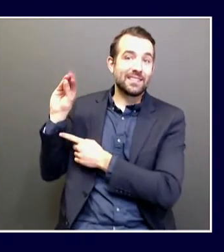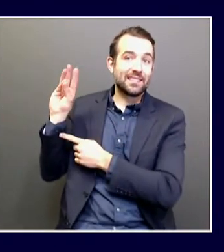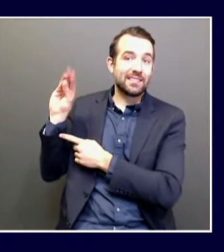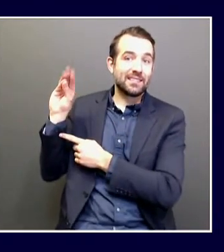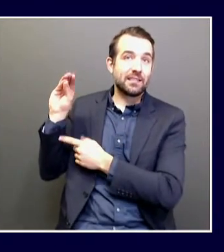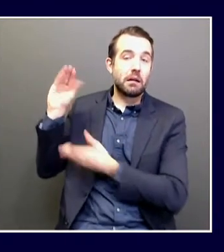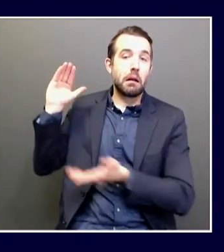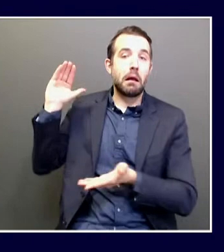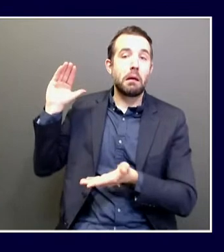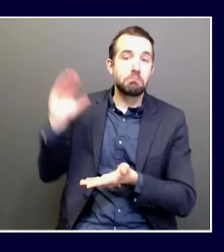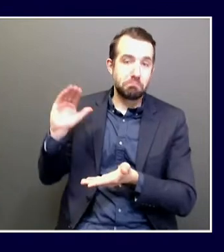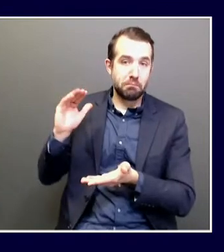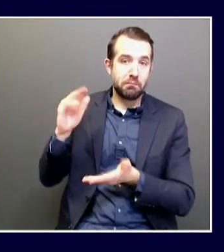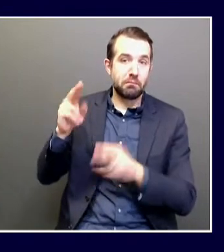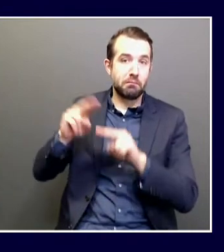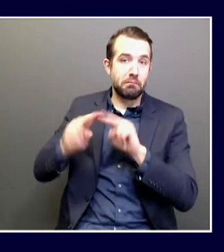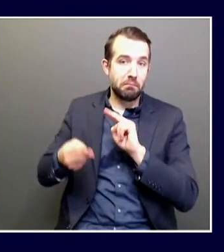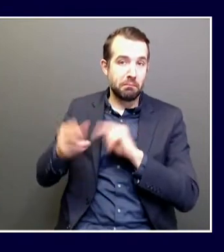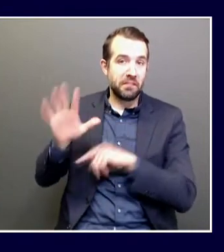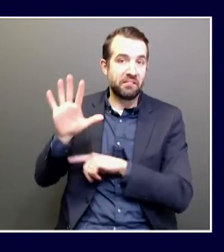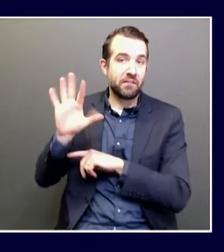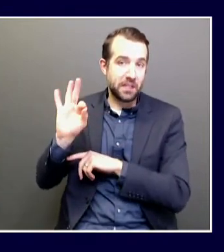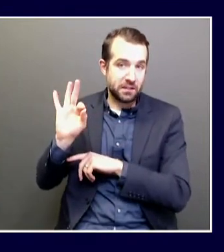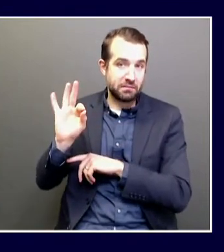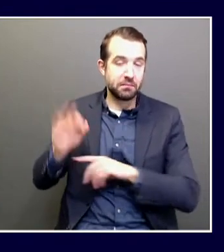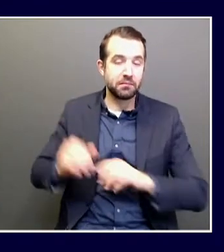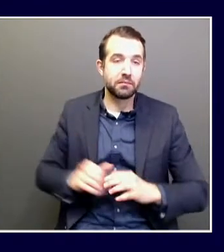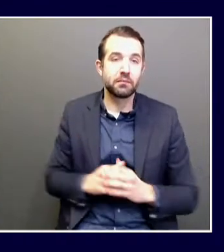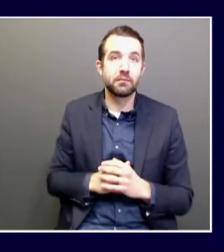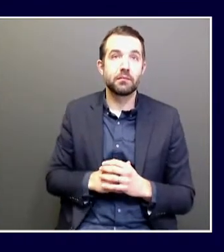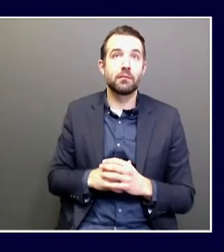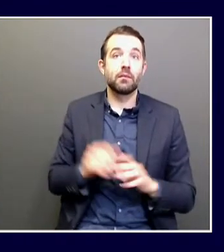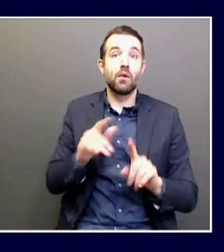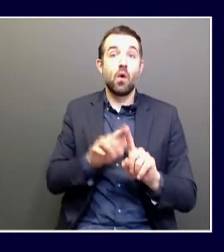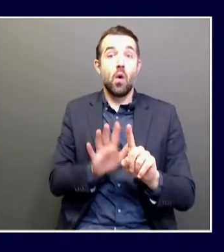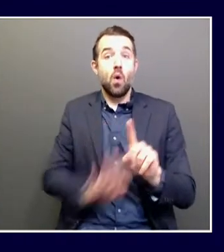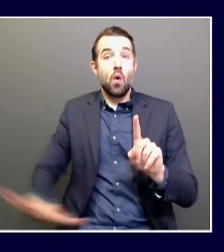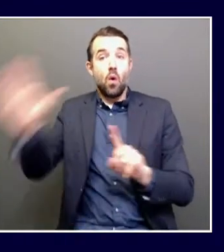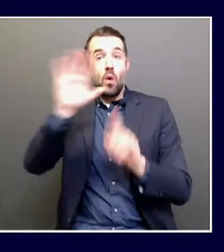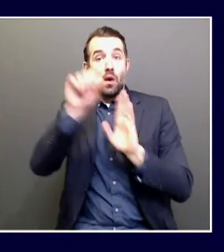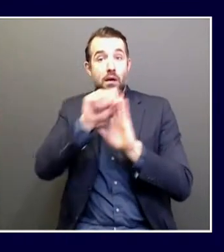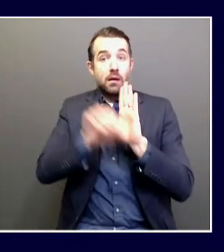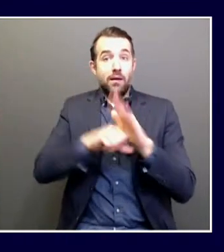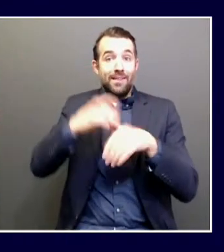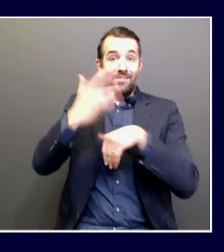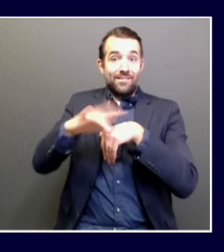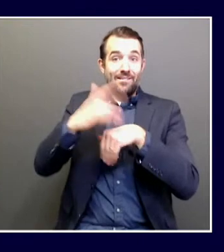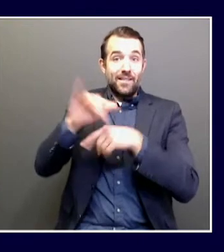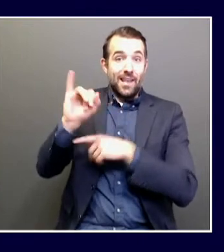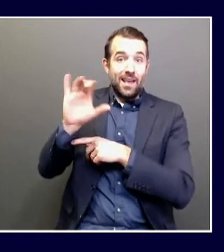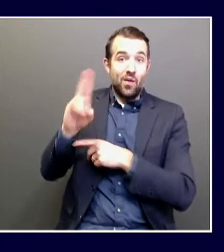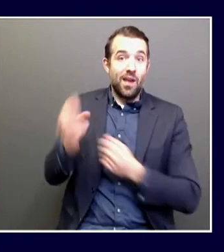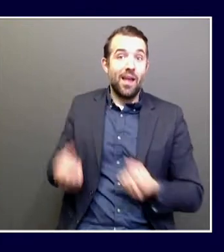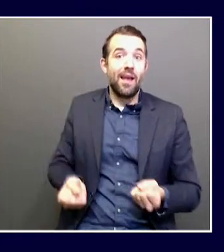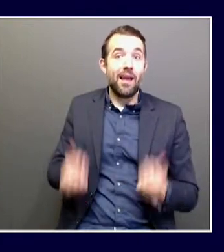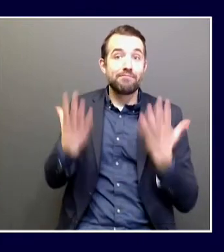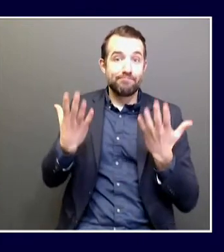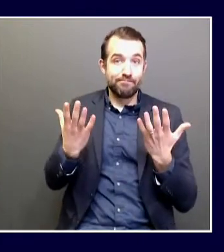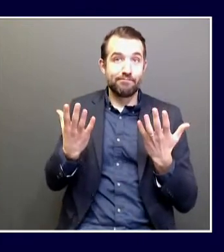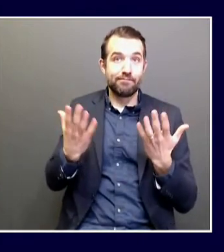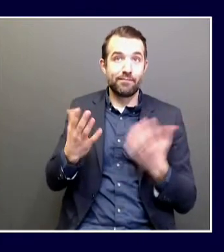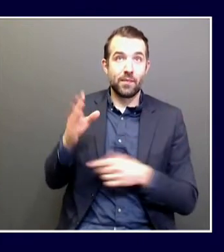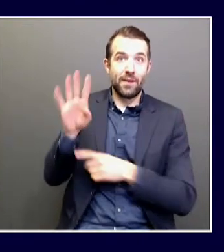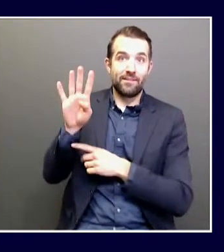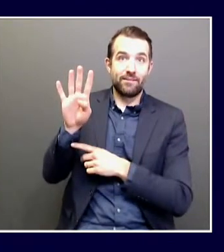Statewide, there are 45 available critical care beds for adults and 10 available critical care beds